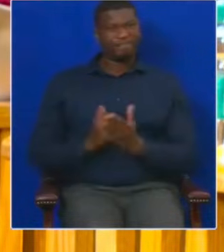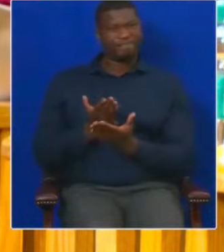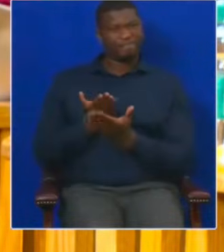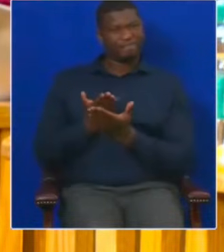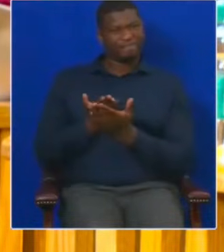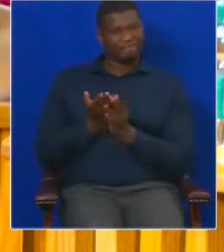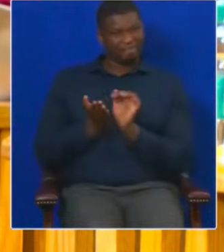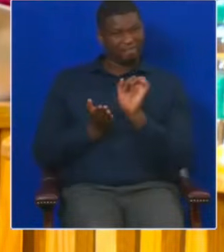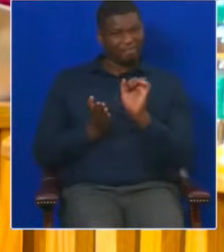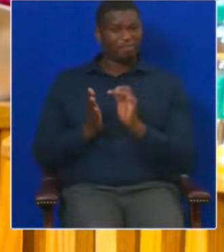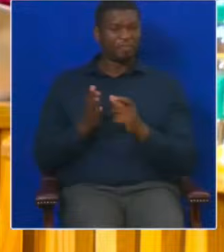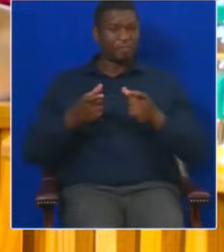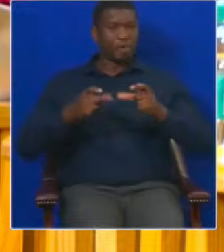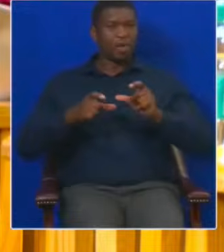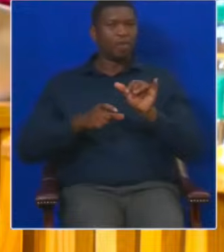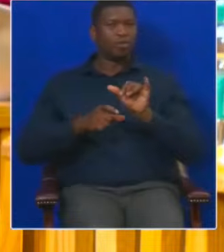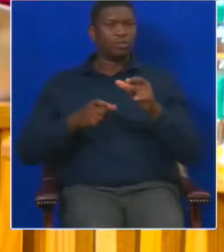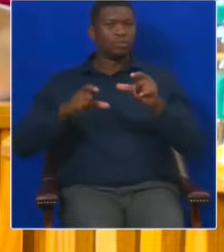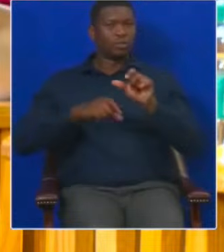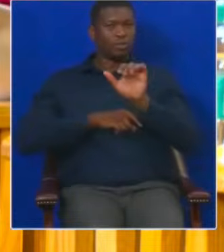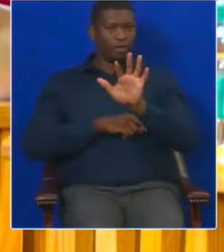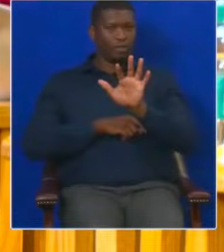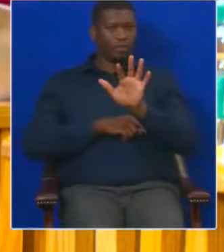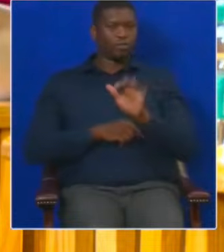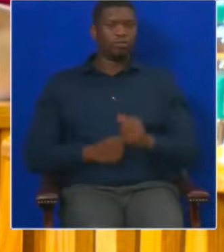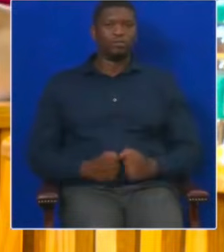paragraph 5.